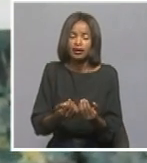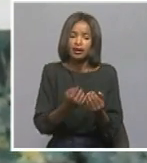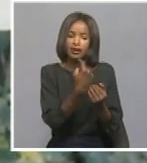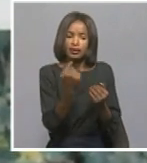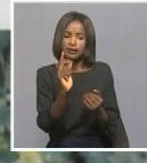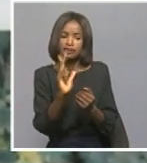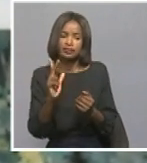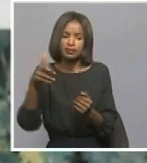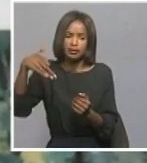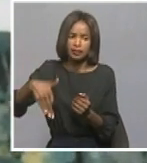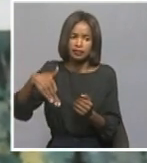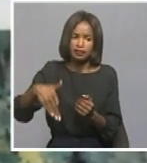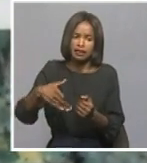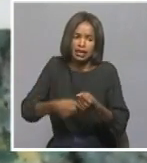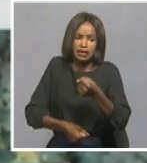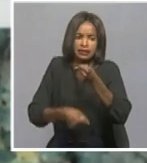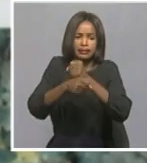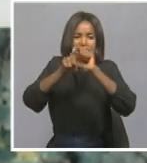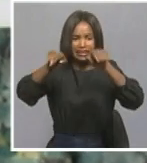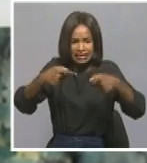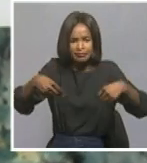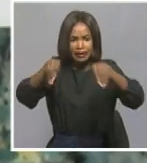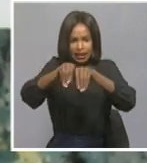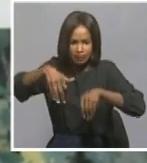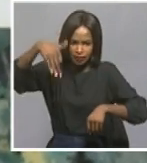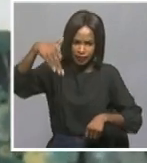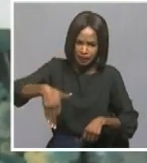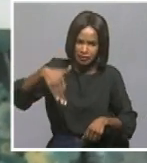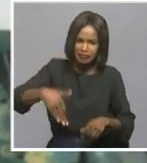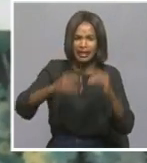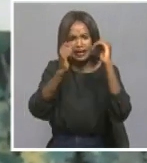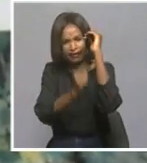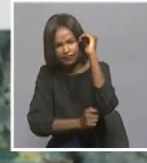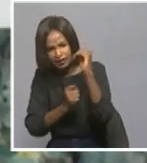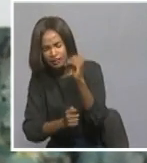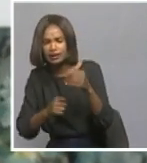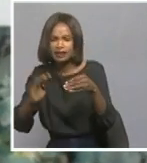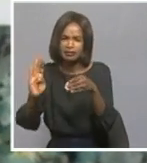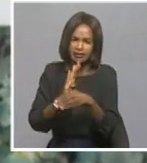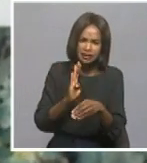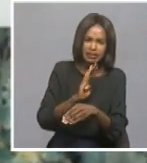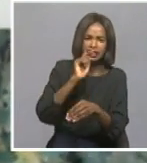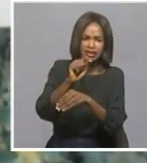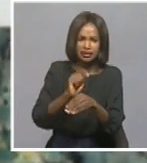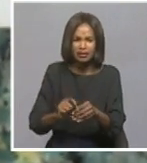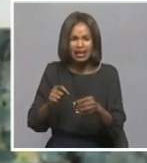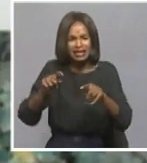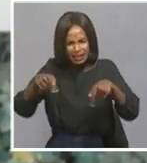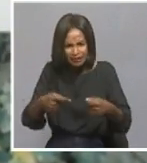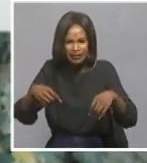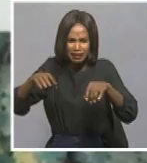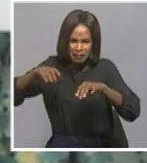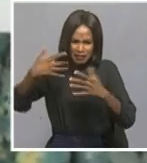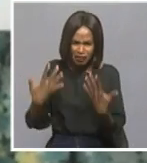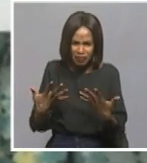Namibian to be able to support local products, to support local businesses. And I think the issue of local procurement